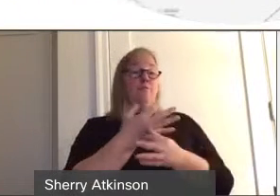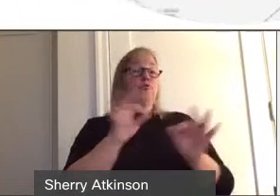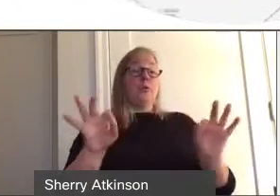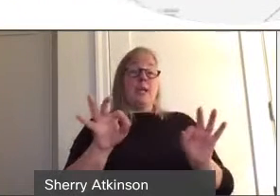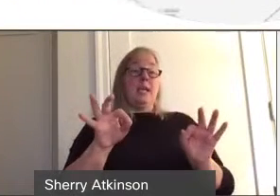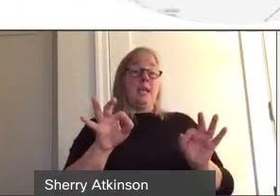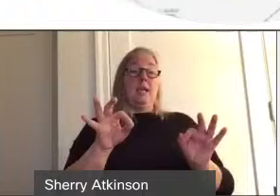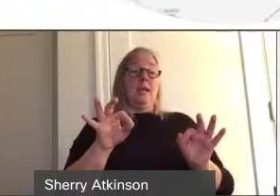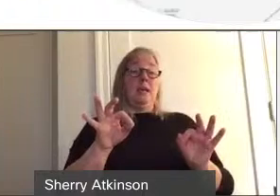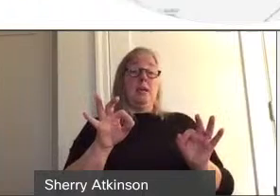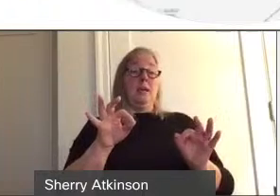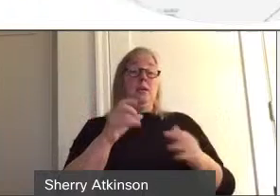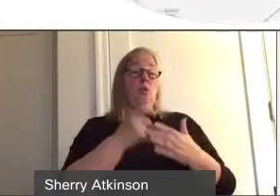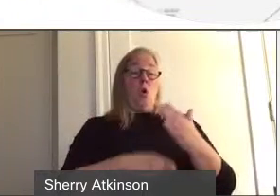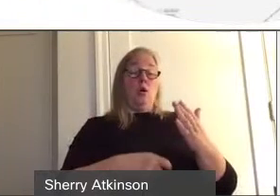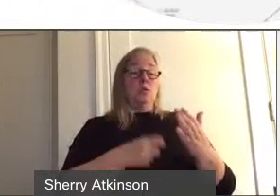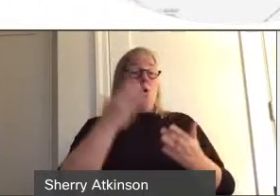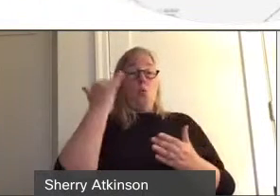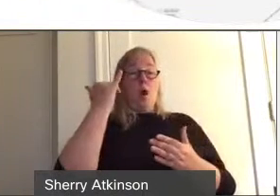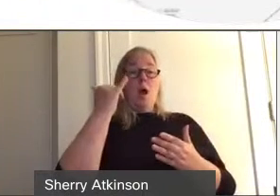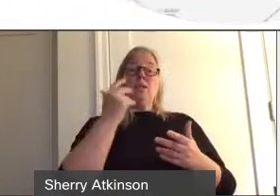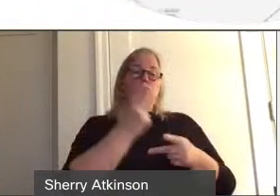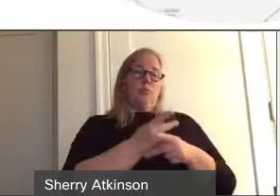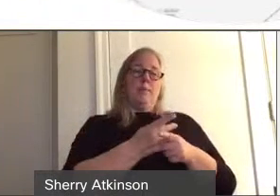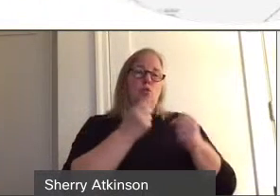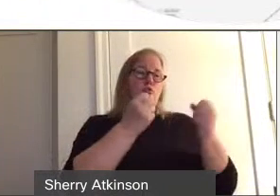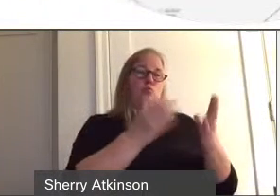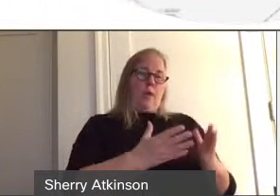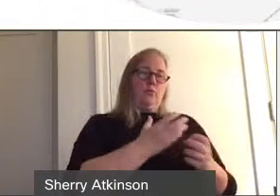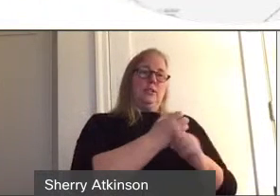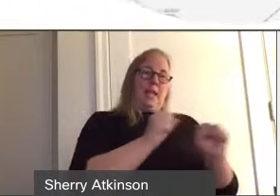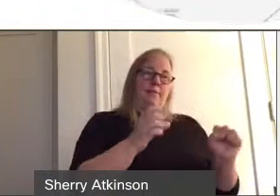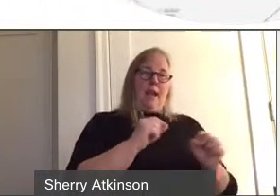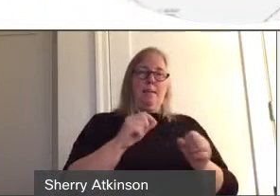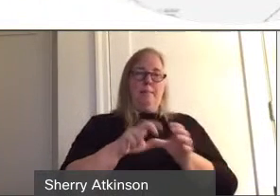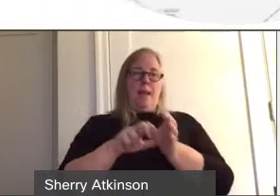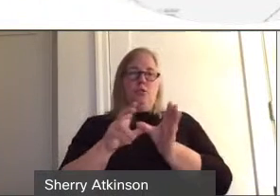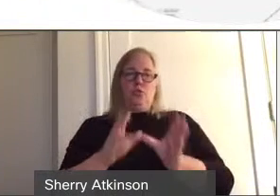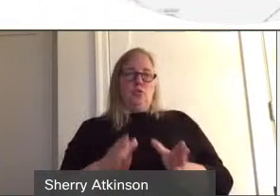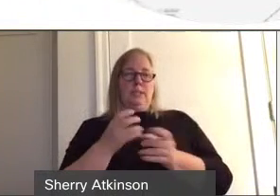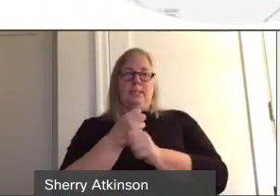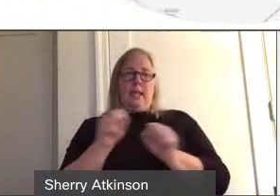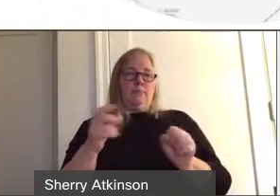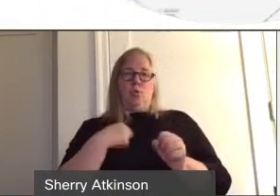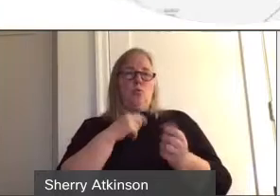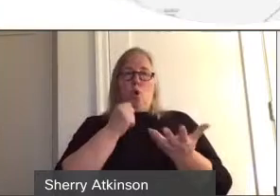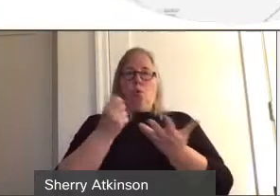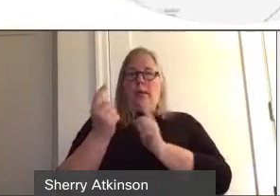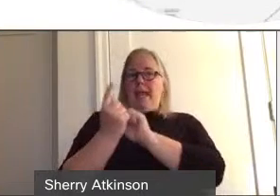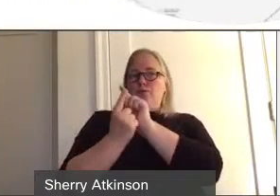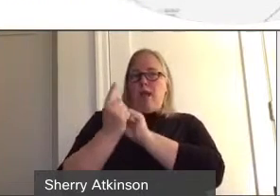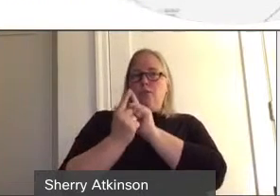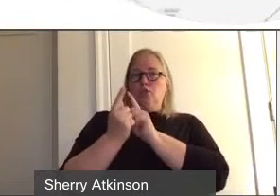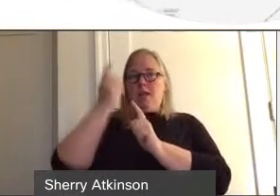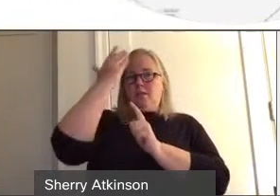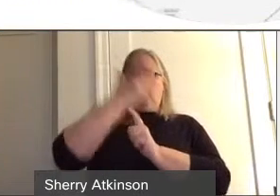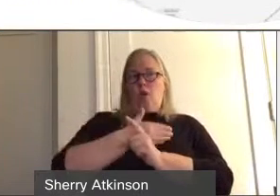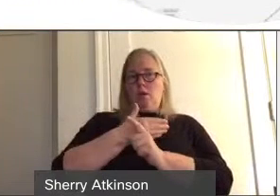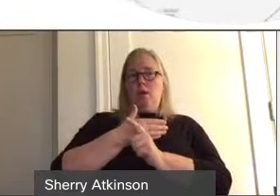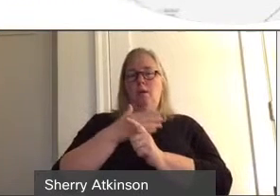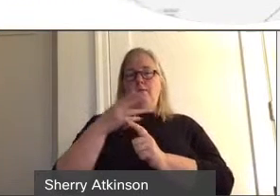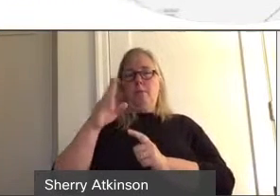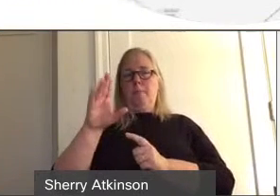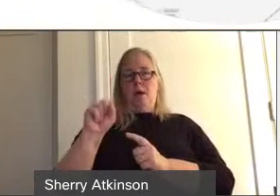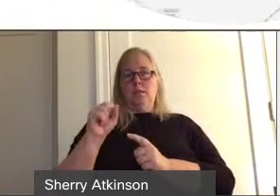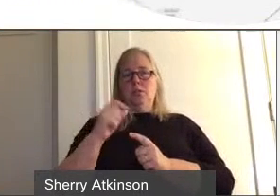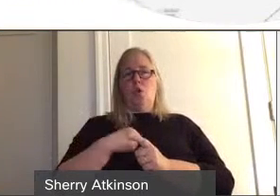the drivers safe and passengers safe, so that there's not that interaction at the front of the bus. So rear boarding,